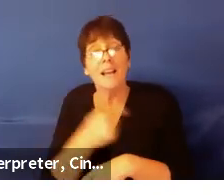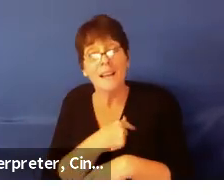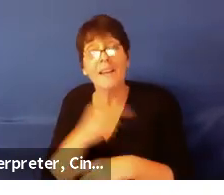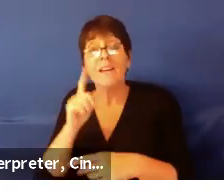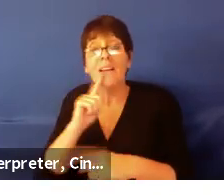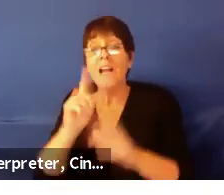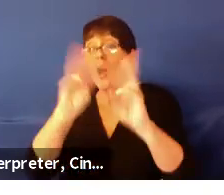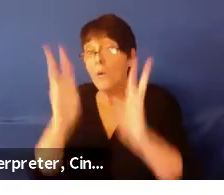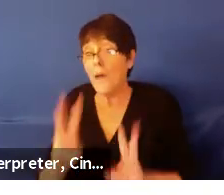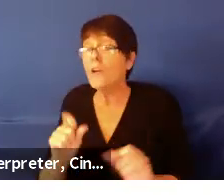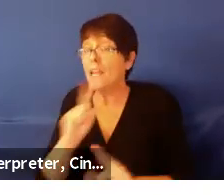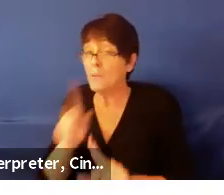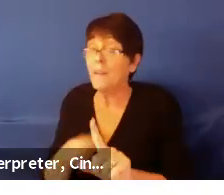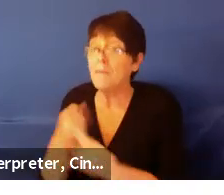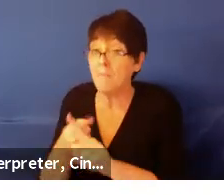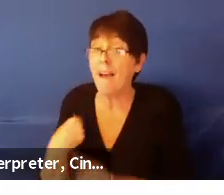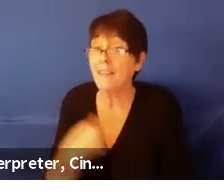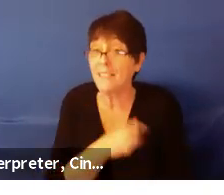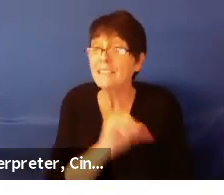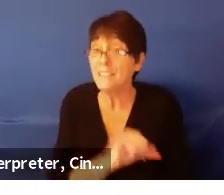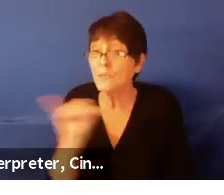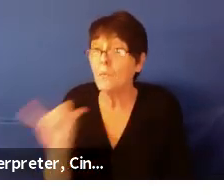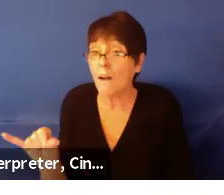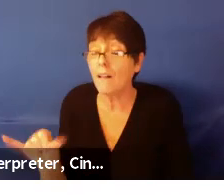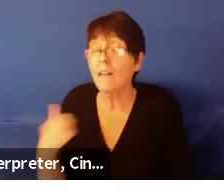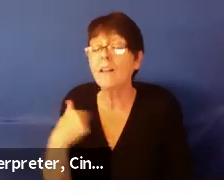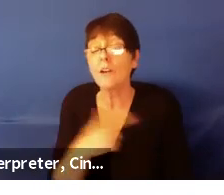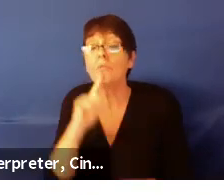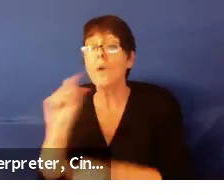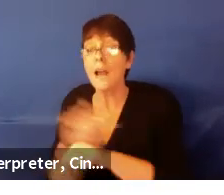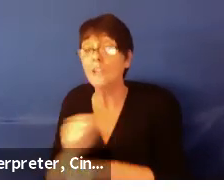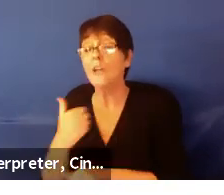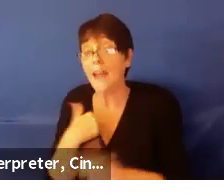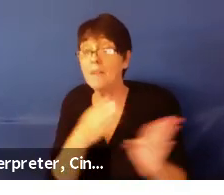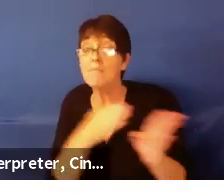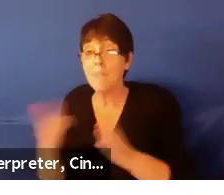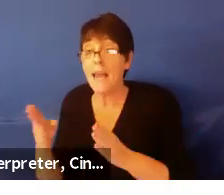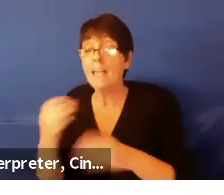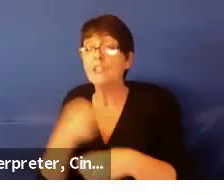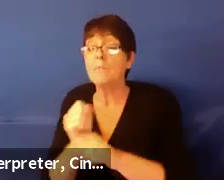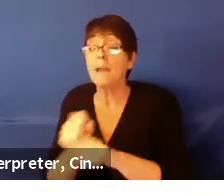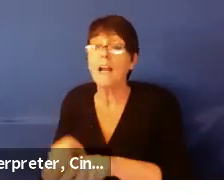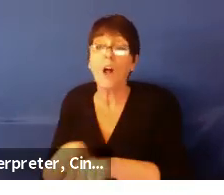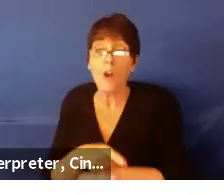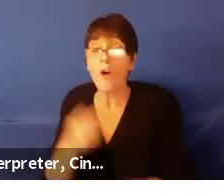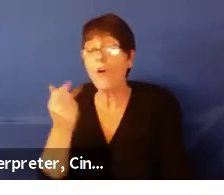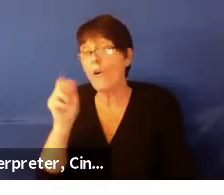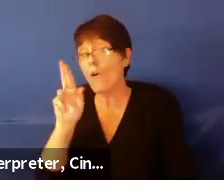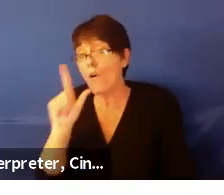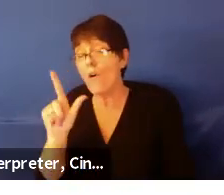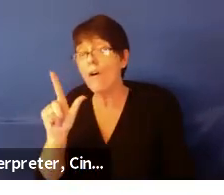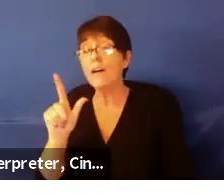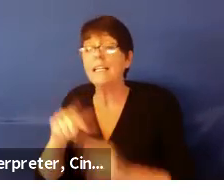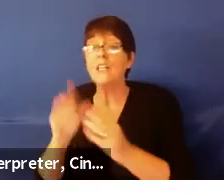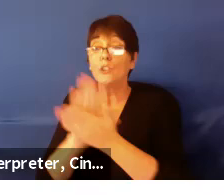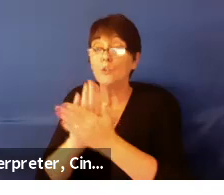be a complicating factor. We've actually had plans to make a long hall, say in a school